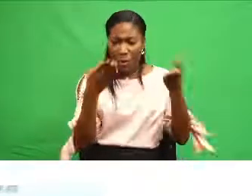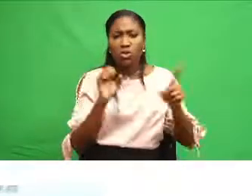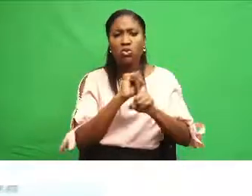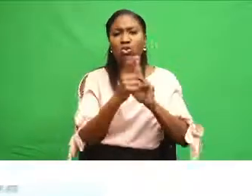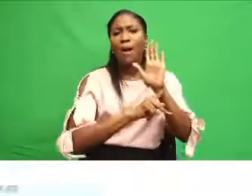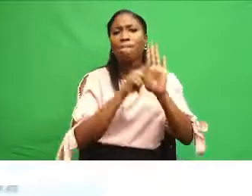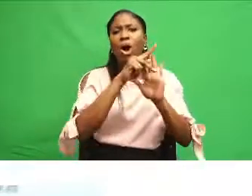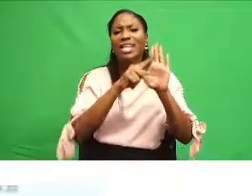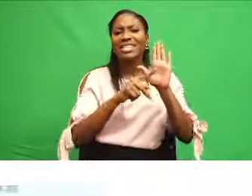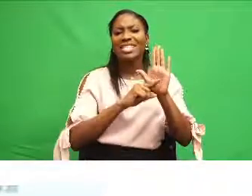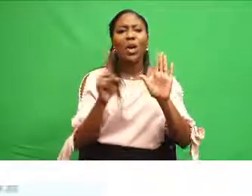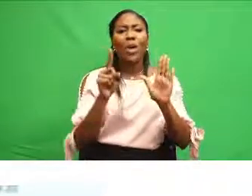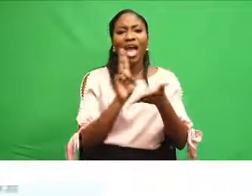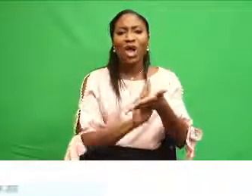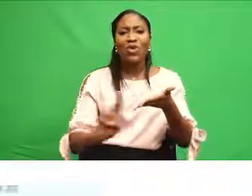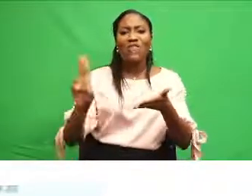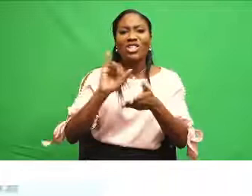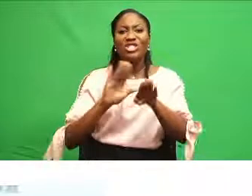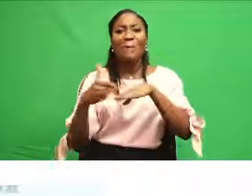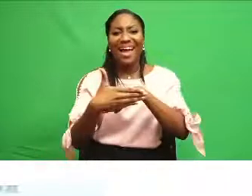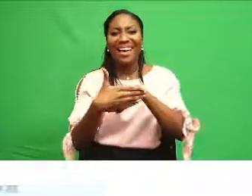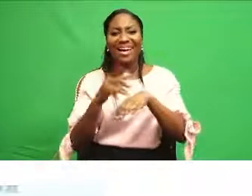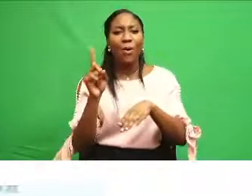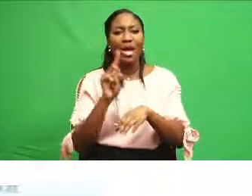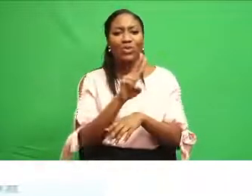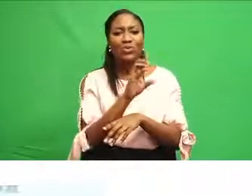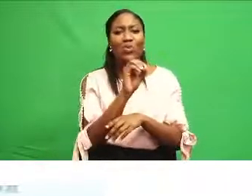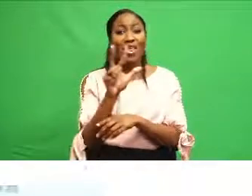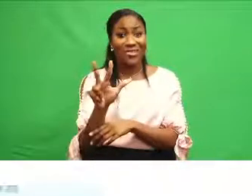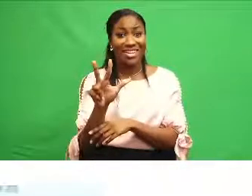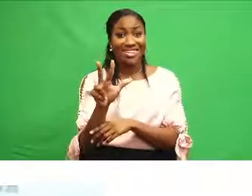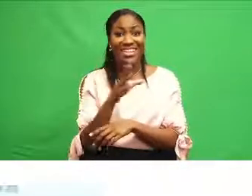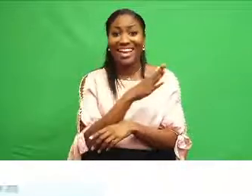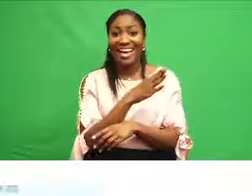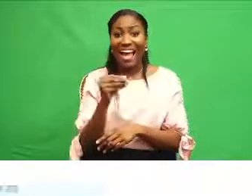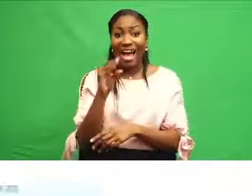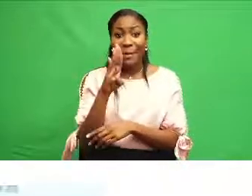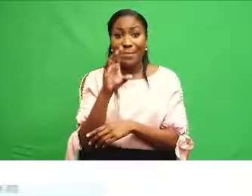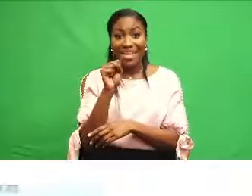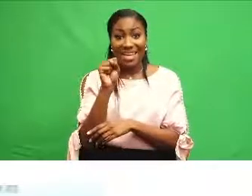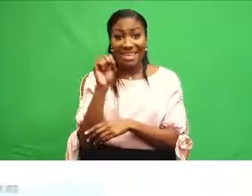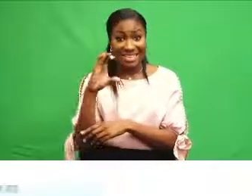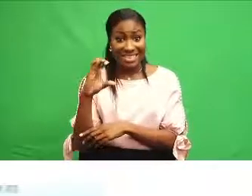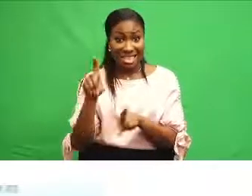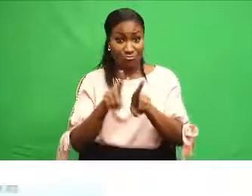policy at UWI Mona in 2003 and a BSc.